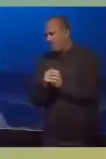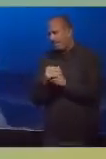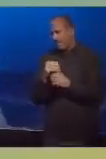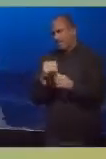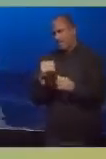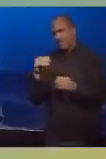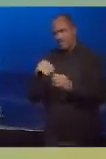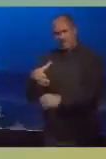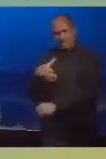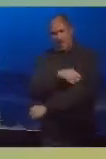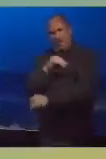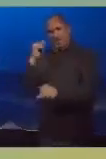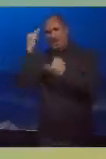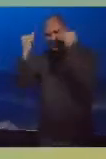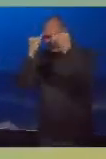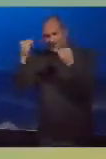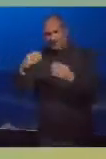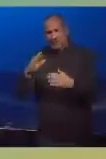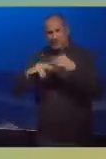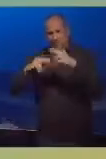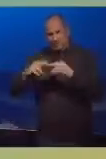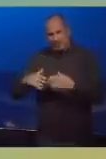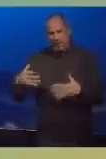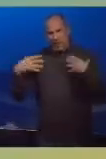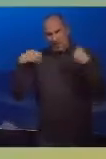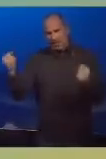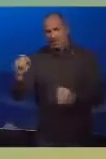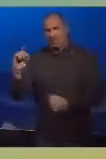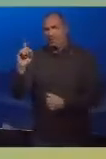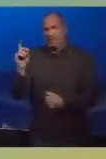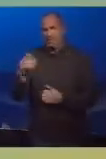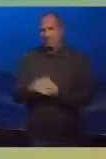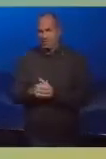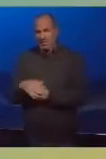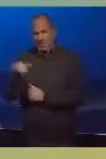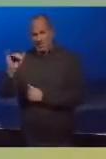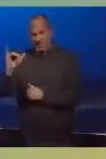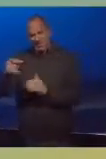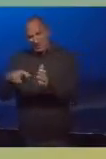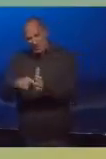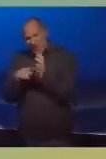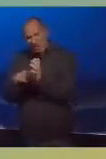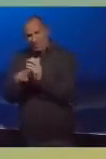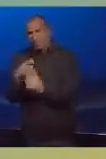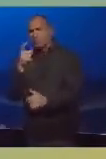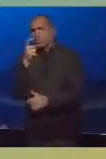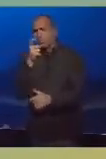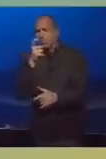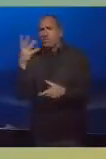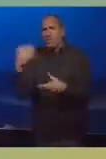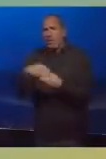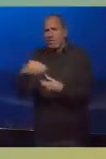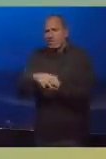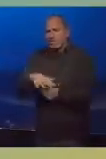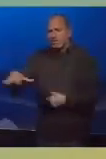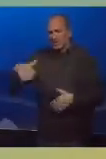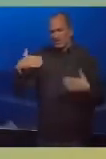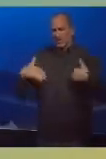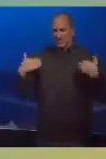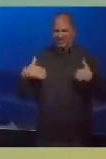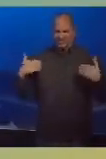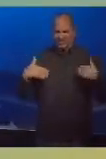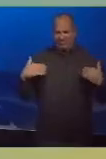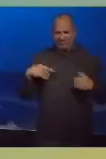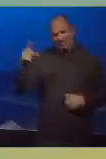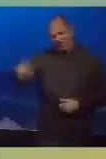democracy, and that this requires young people who must be involved. That is the key issue,